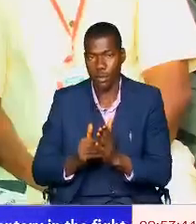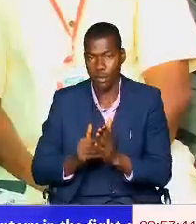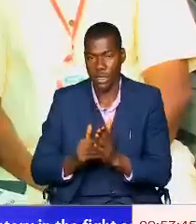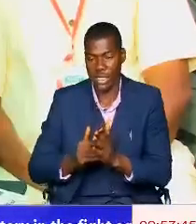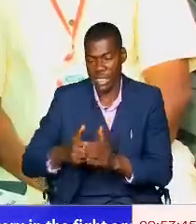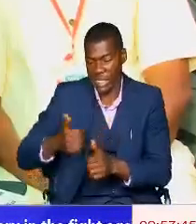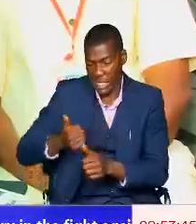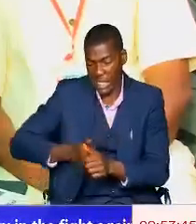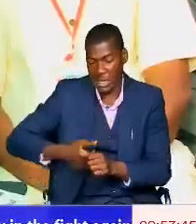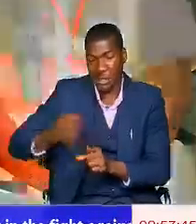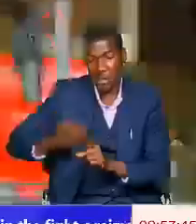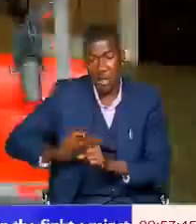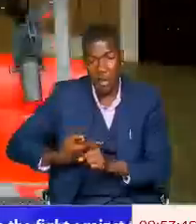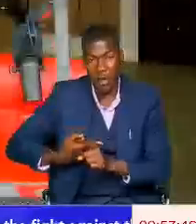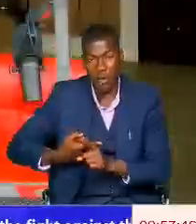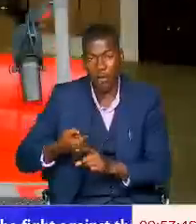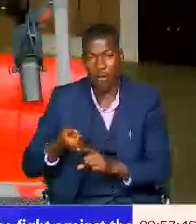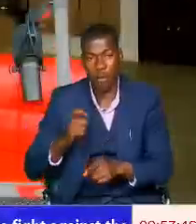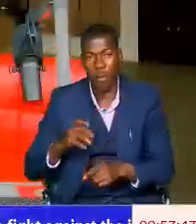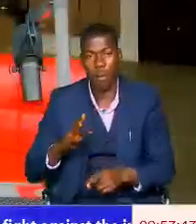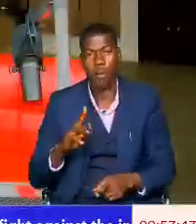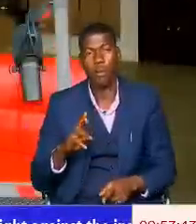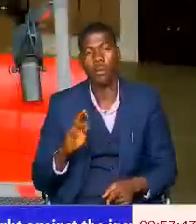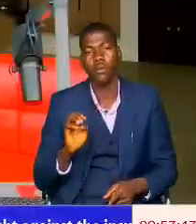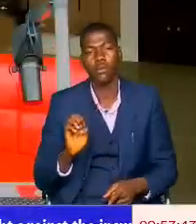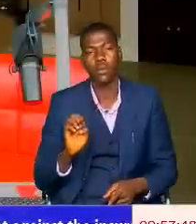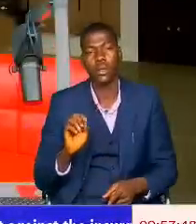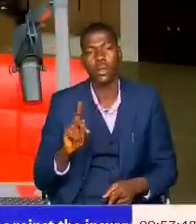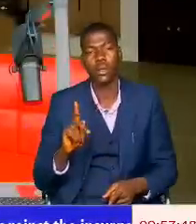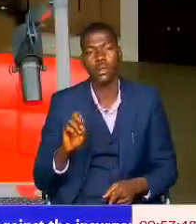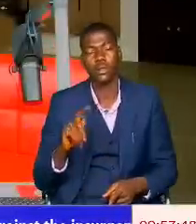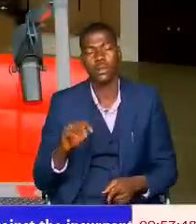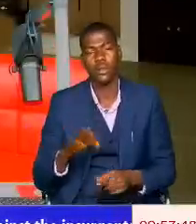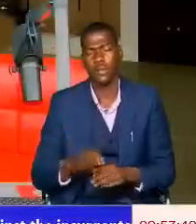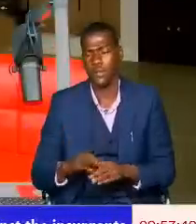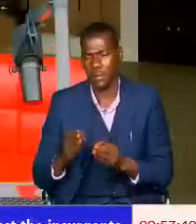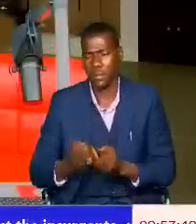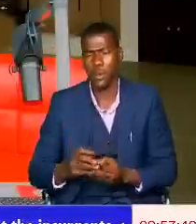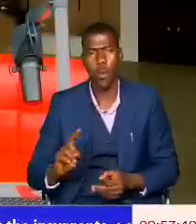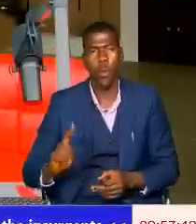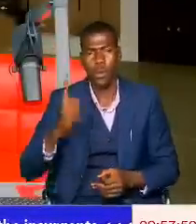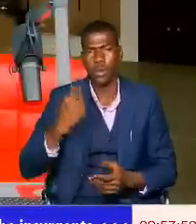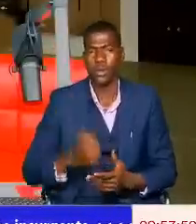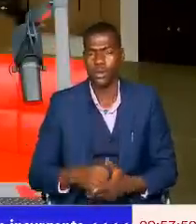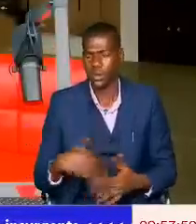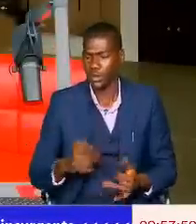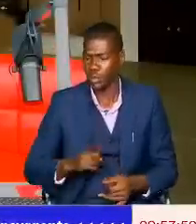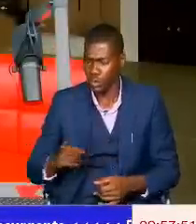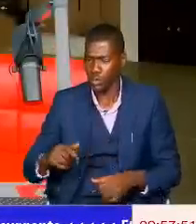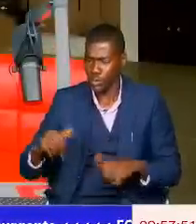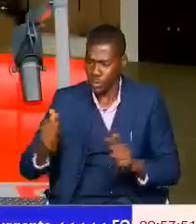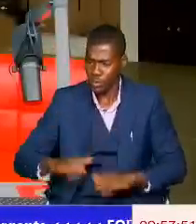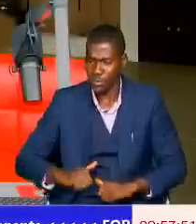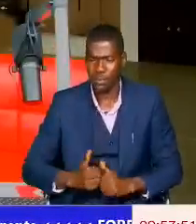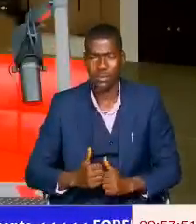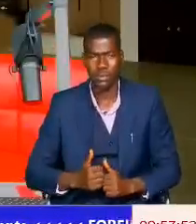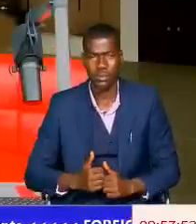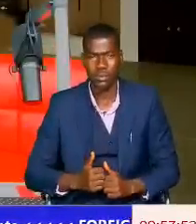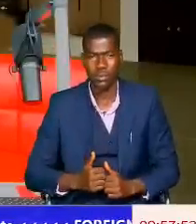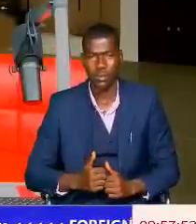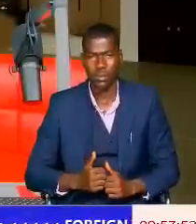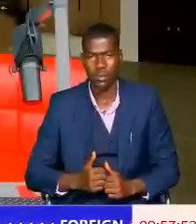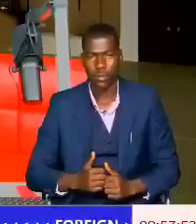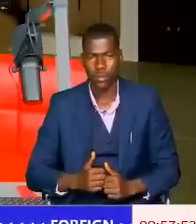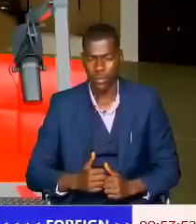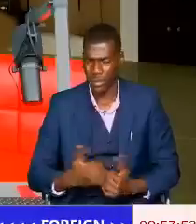Marketplace, the business formula is on ground. It's just for you to stay away from